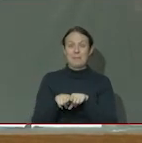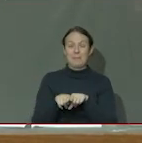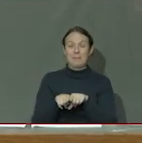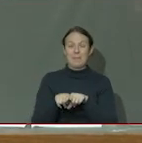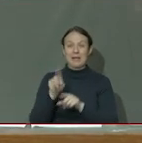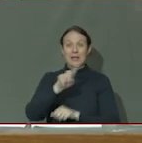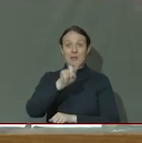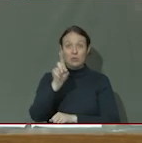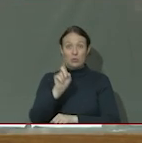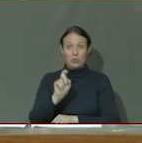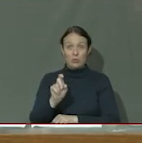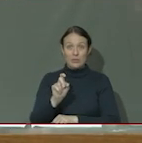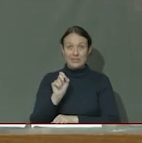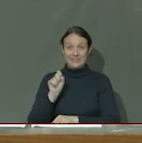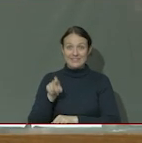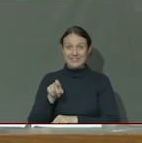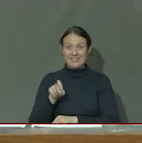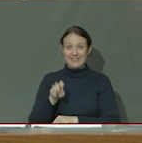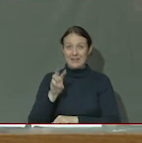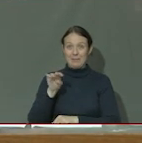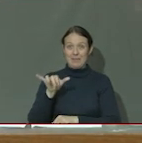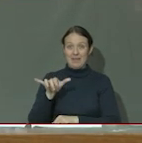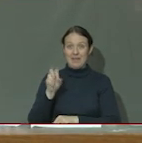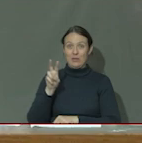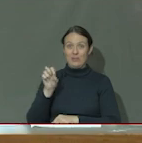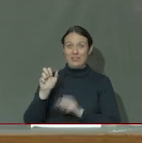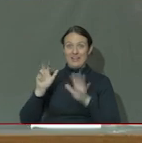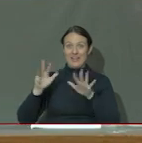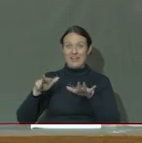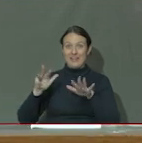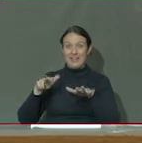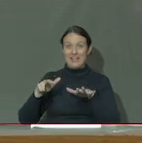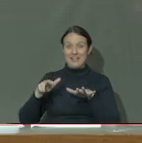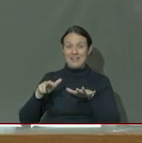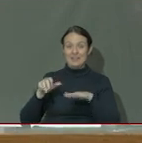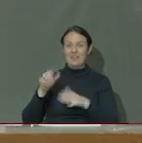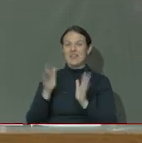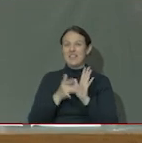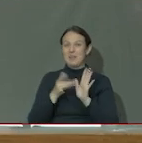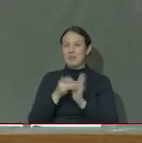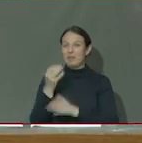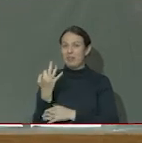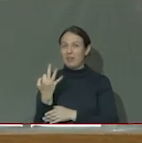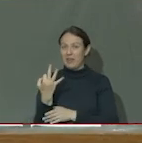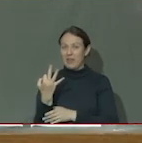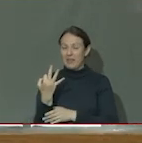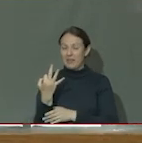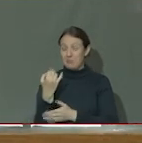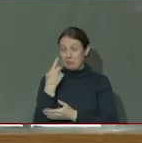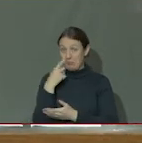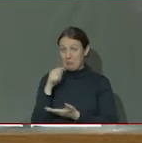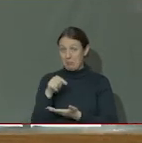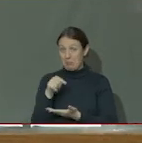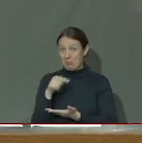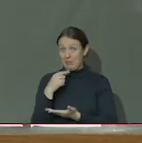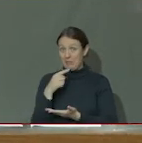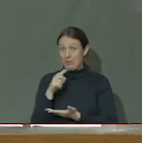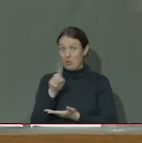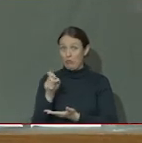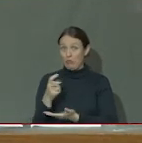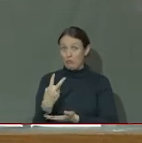I've given you here of May 2019. It's called page 3 here. on your notes, it says question